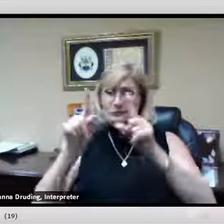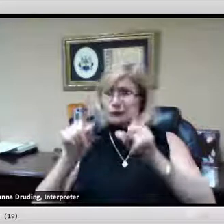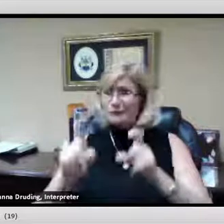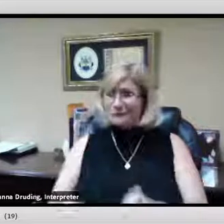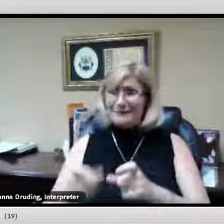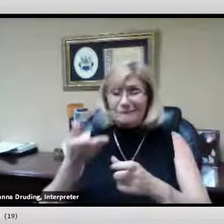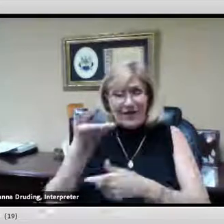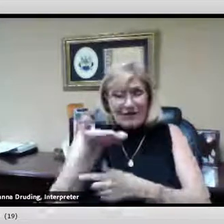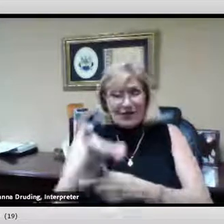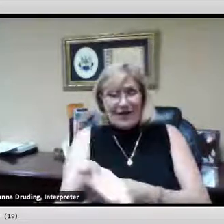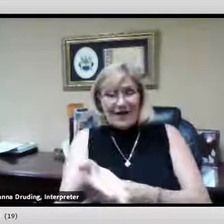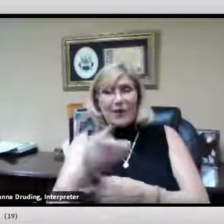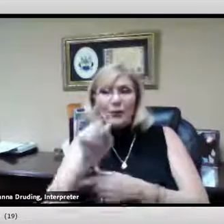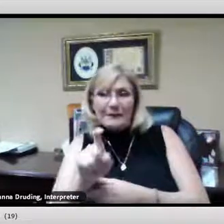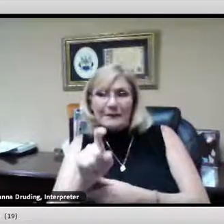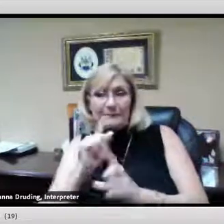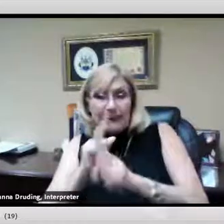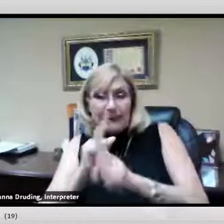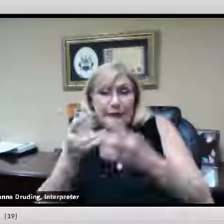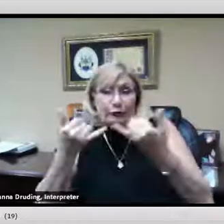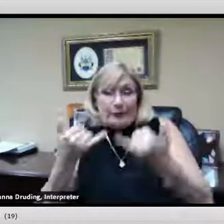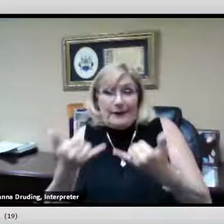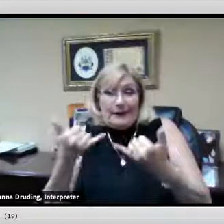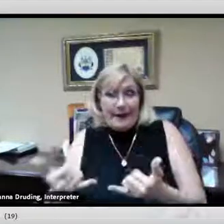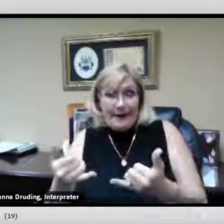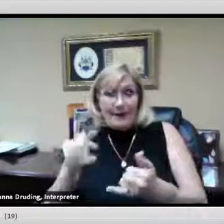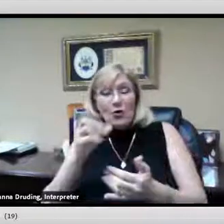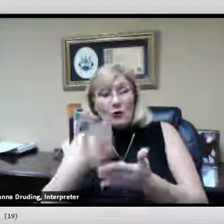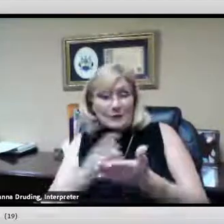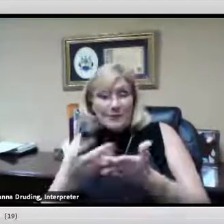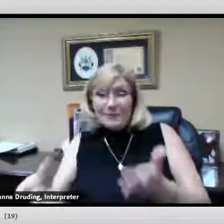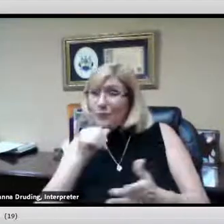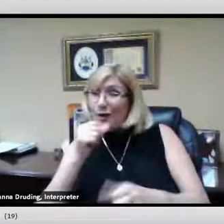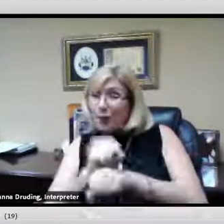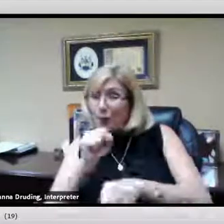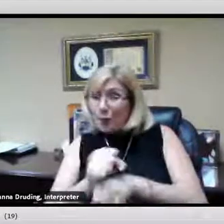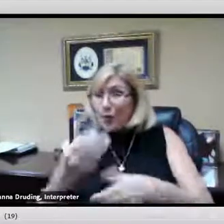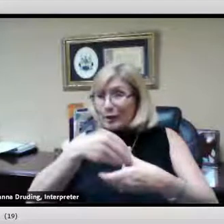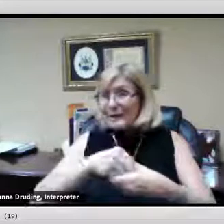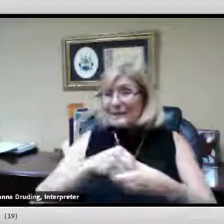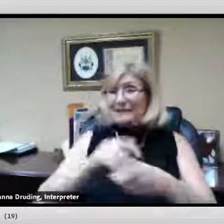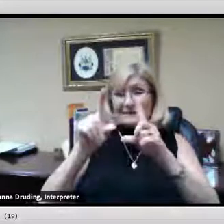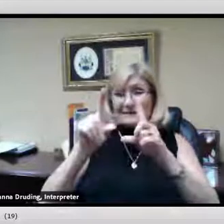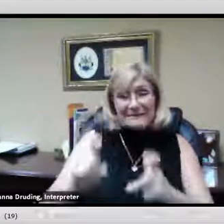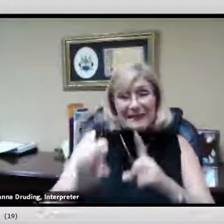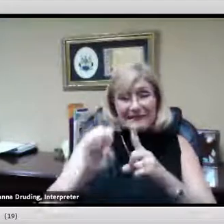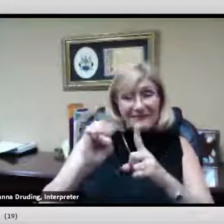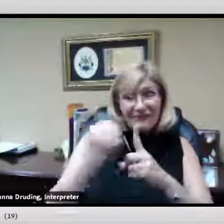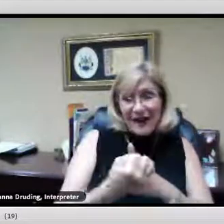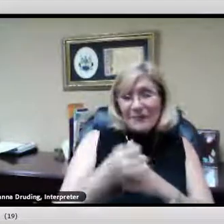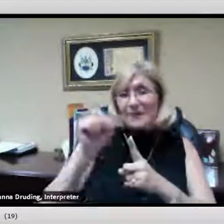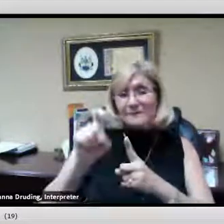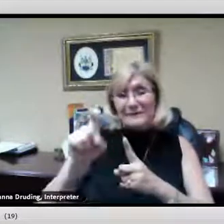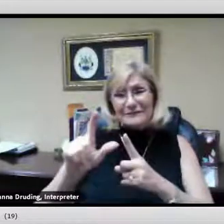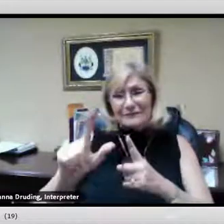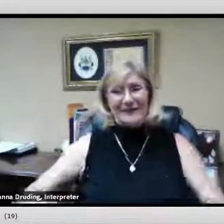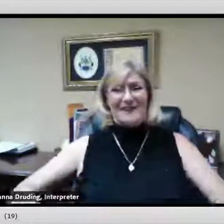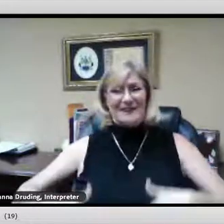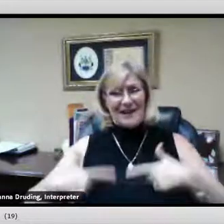need the solution right away, or it's something that just wouldn't work in the test environment. It has to be tested live. I try to do that kind of